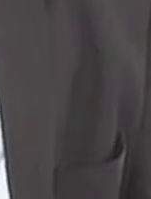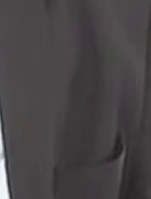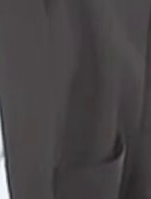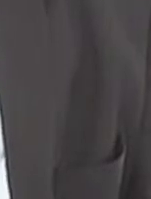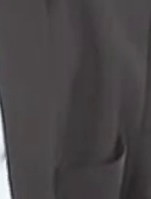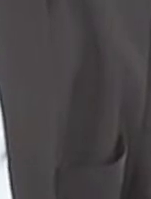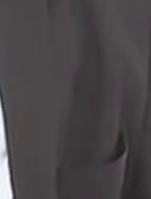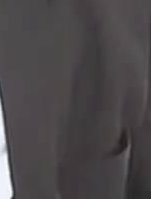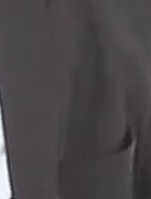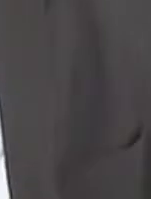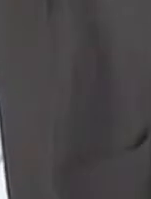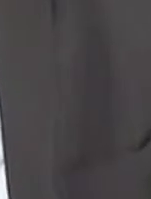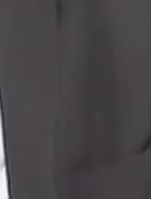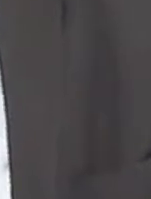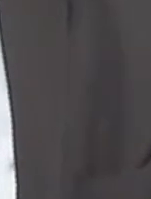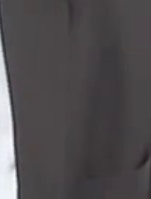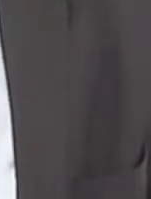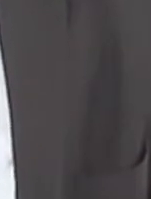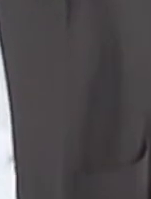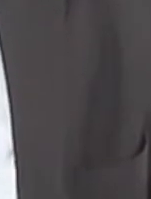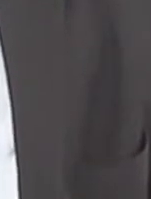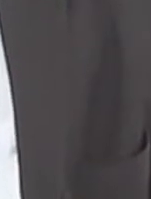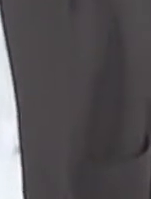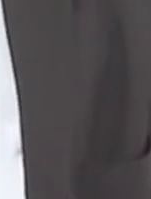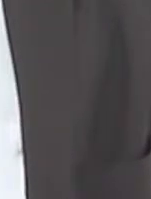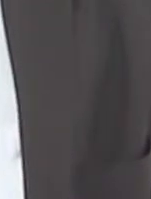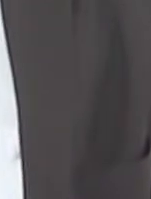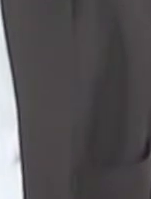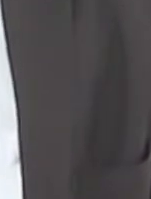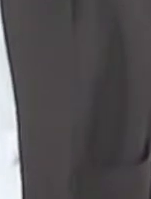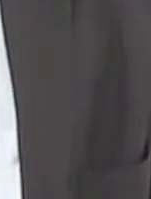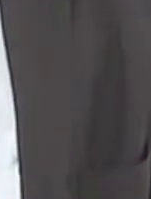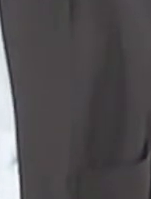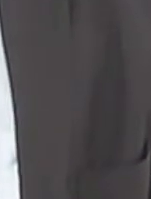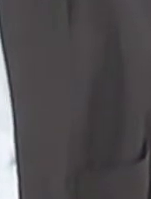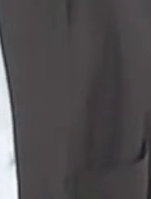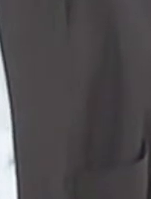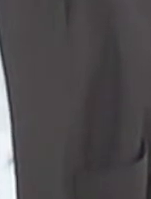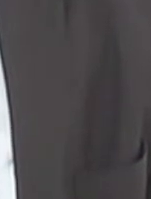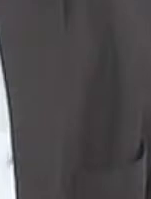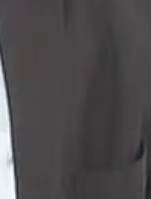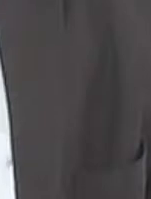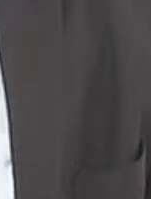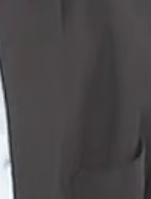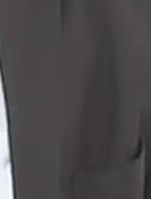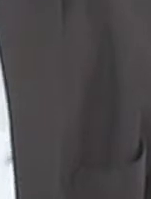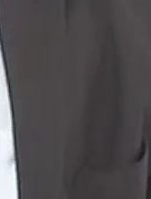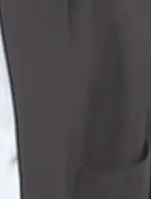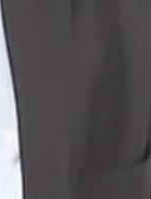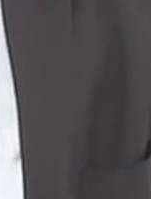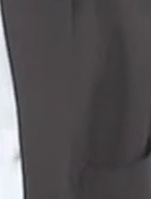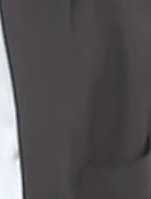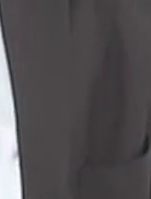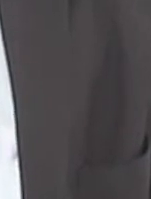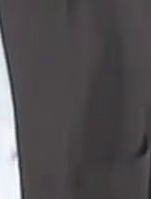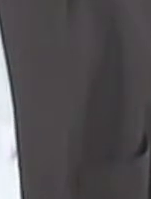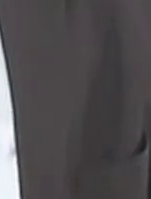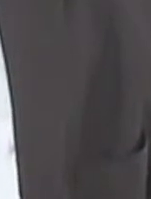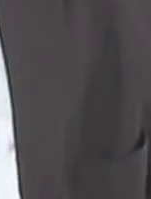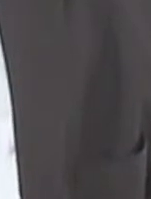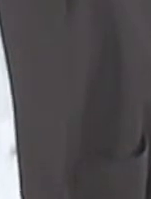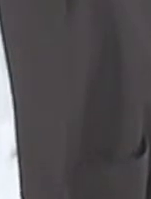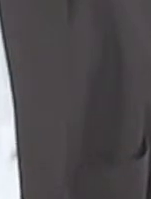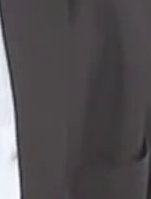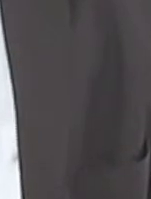4th October 2024. The Chancellor, Kenyatta University, Ambassador Dr. Muthaura,